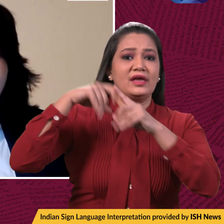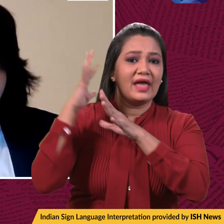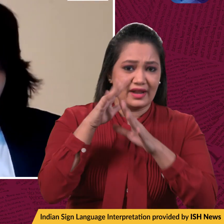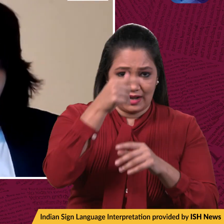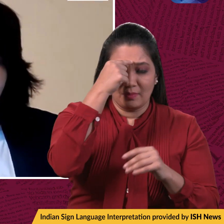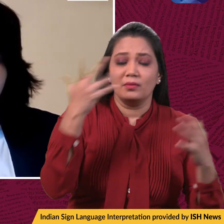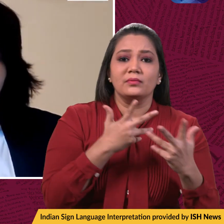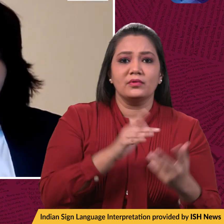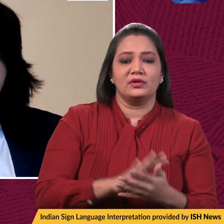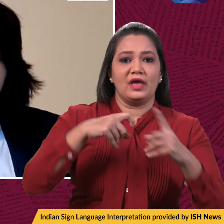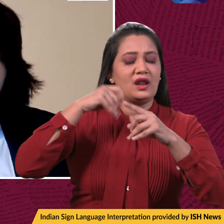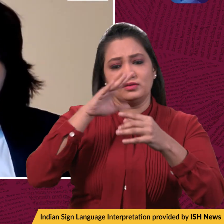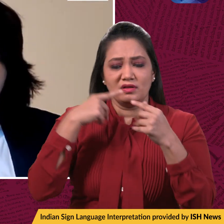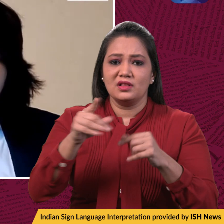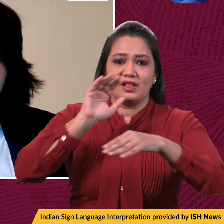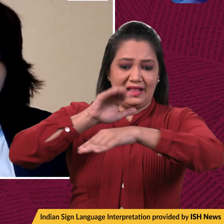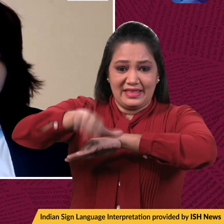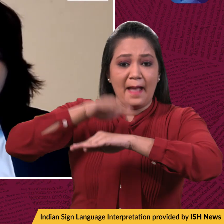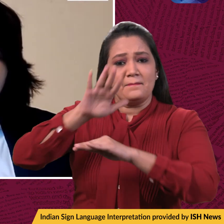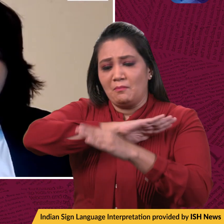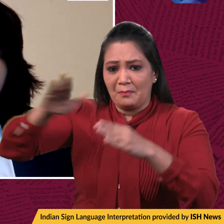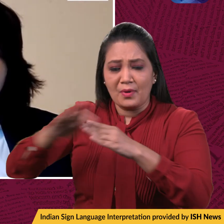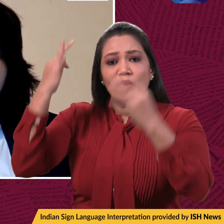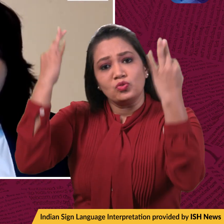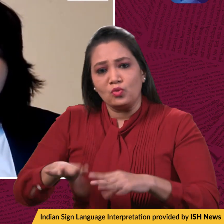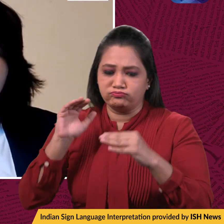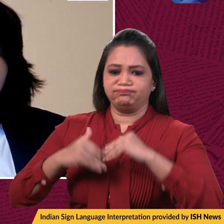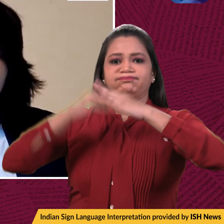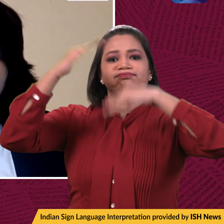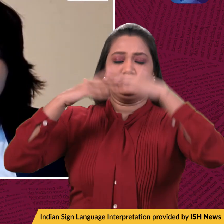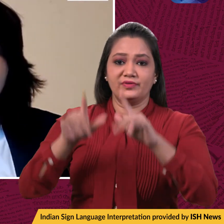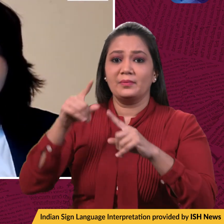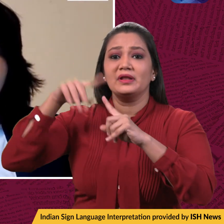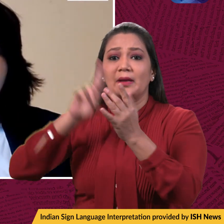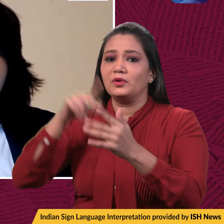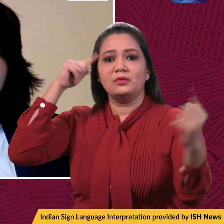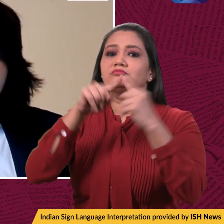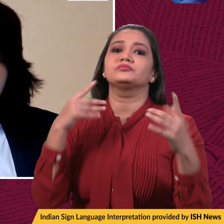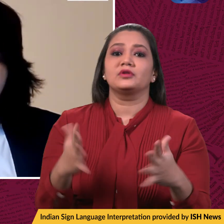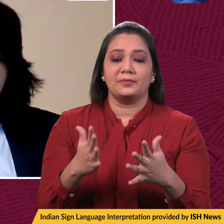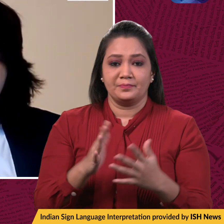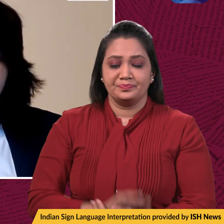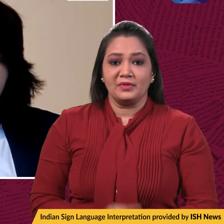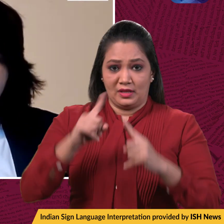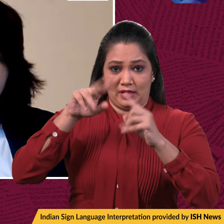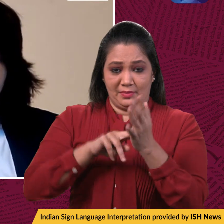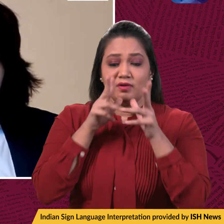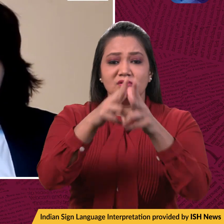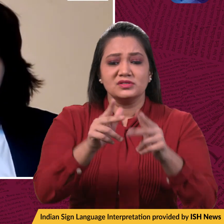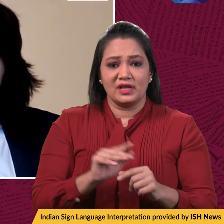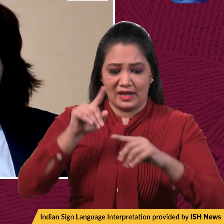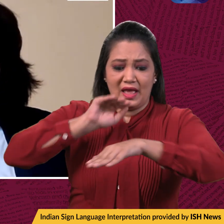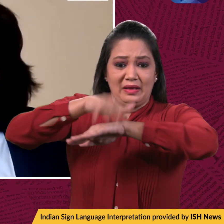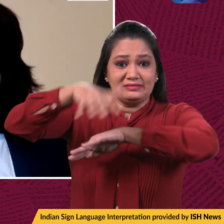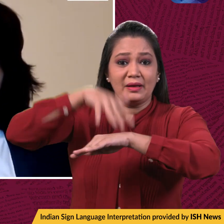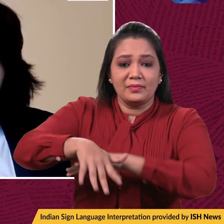to be dismantled and a new one to be constructed, but Tamil Nadu is opposed to this, as it says that the water from the dam